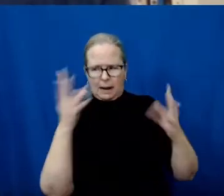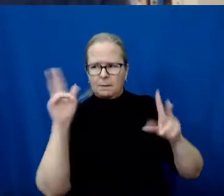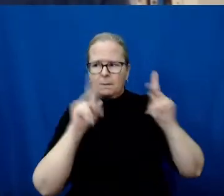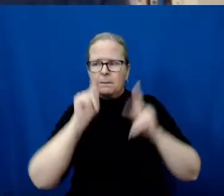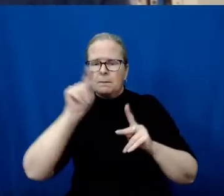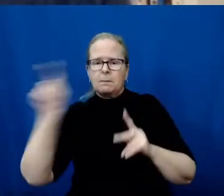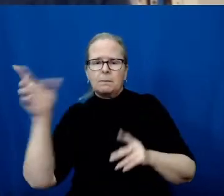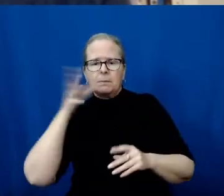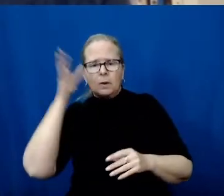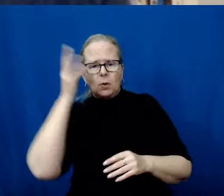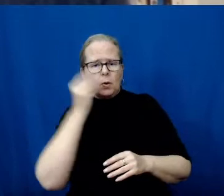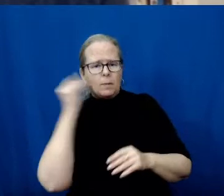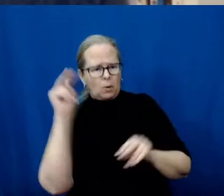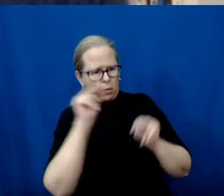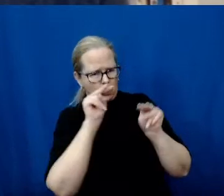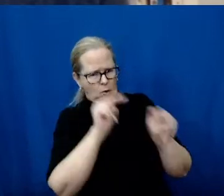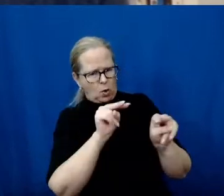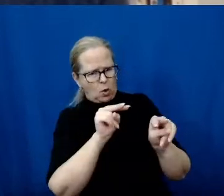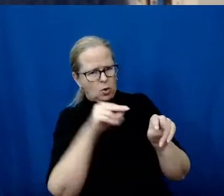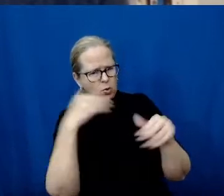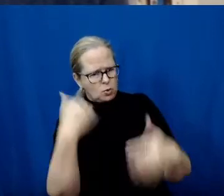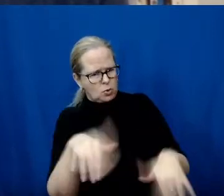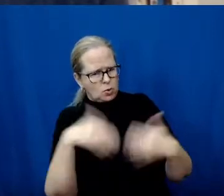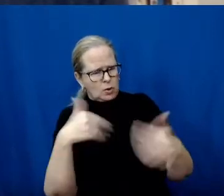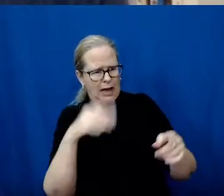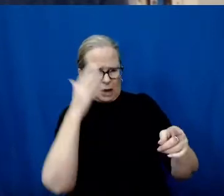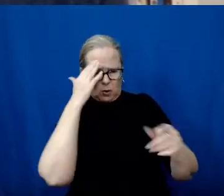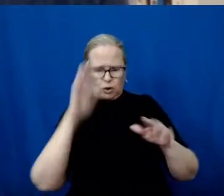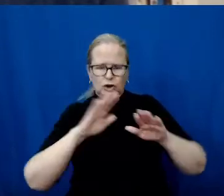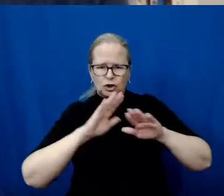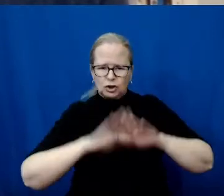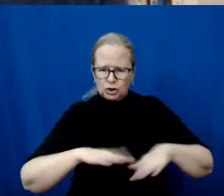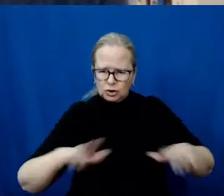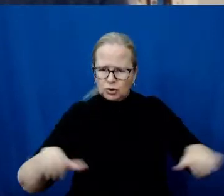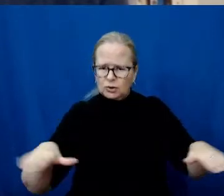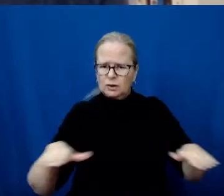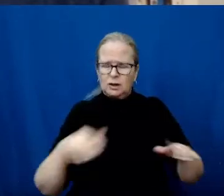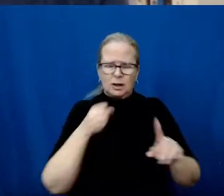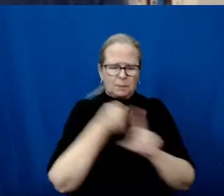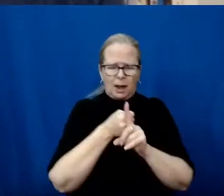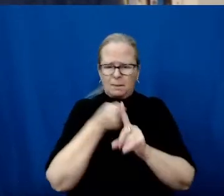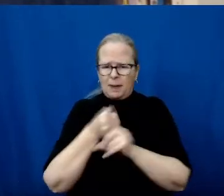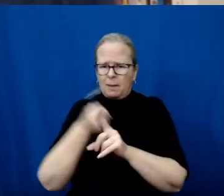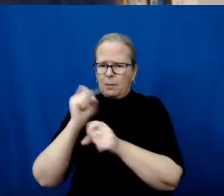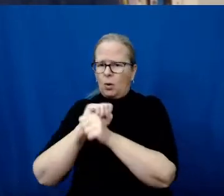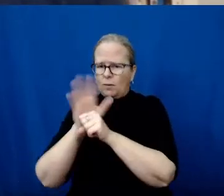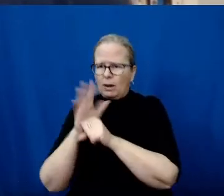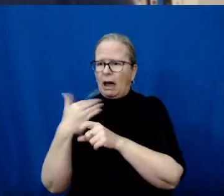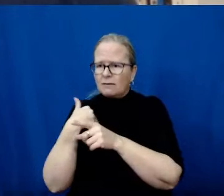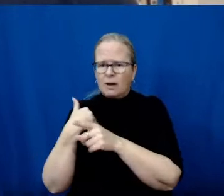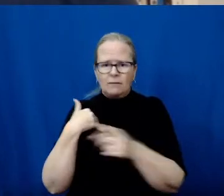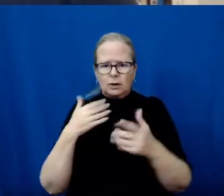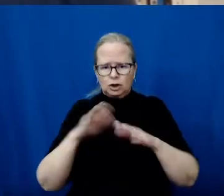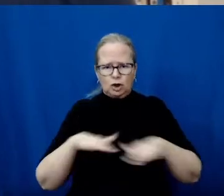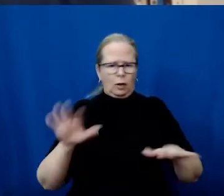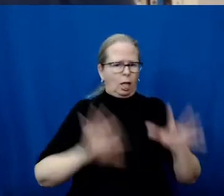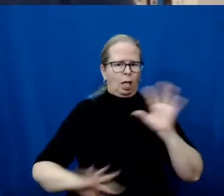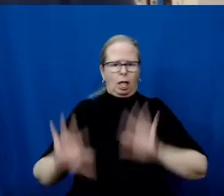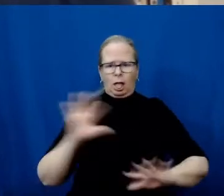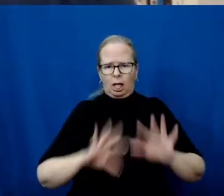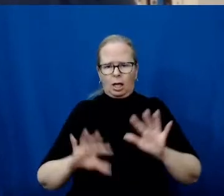them. As a parent, what would be